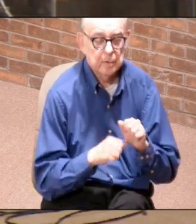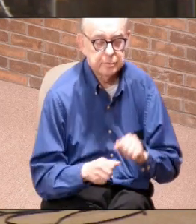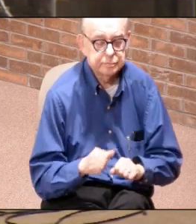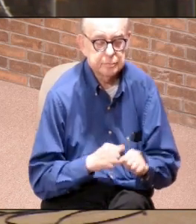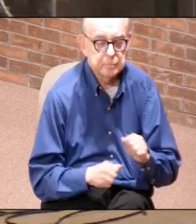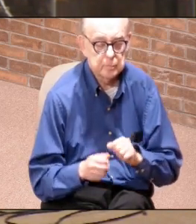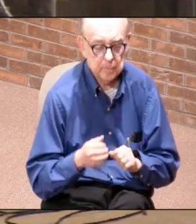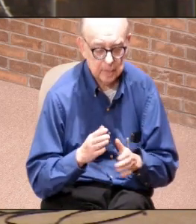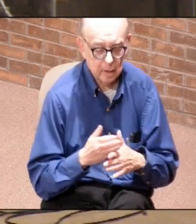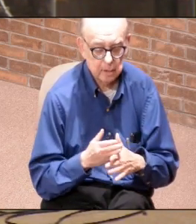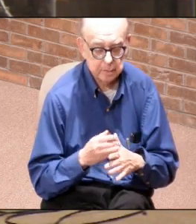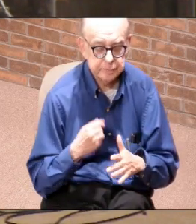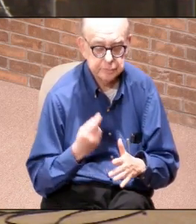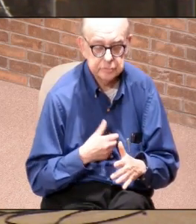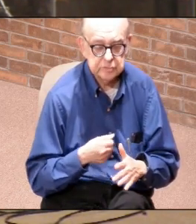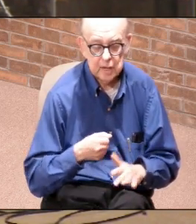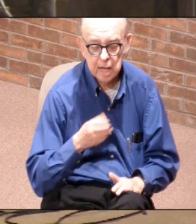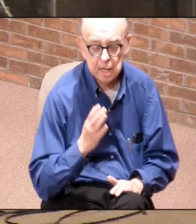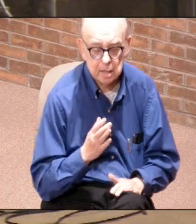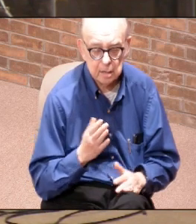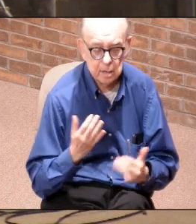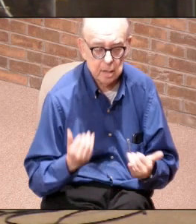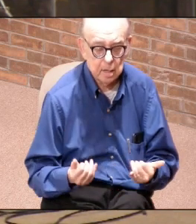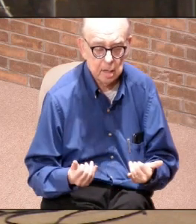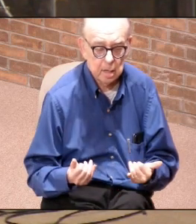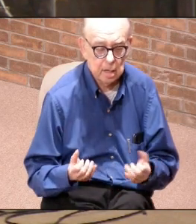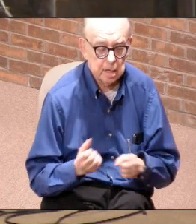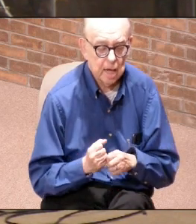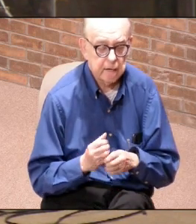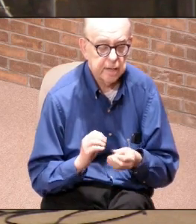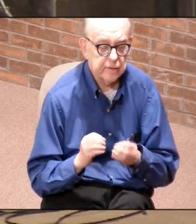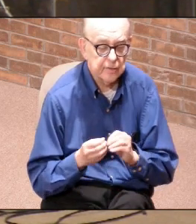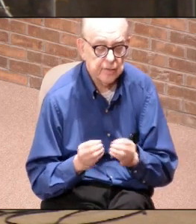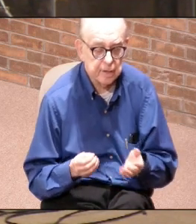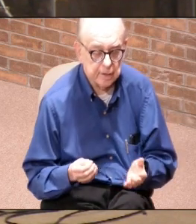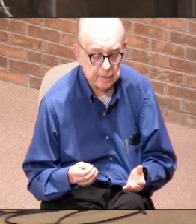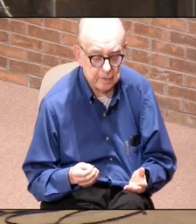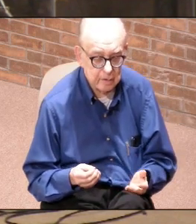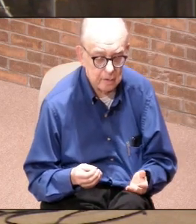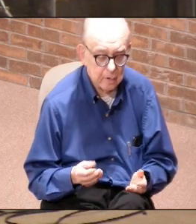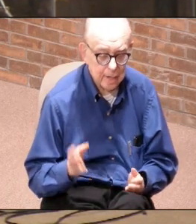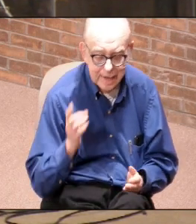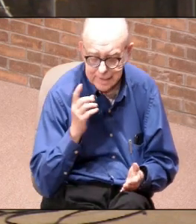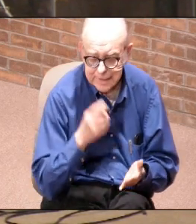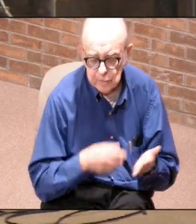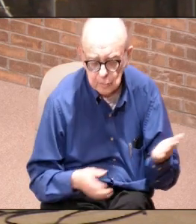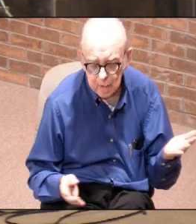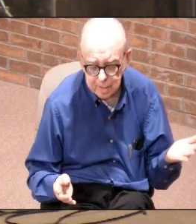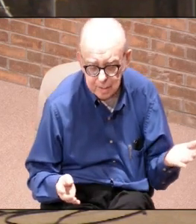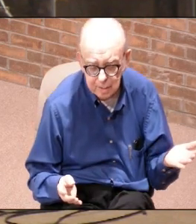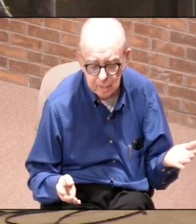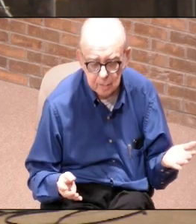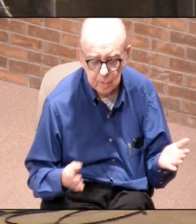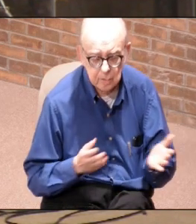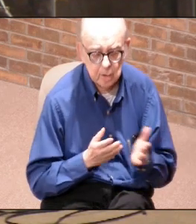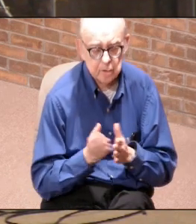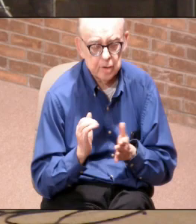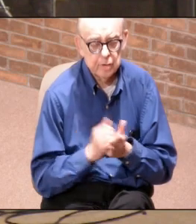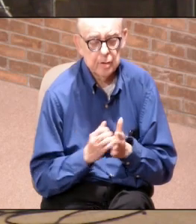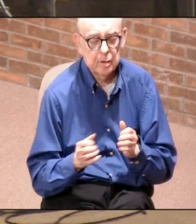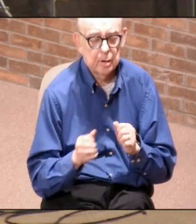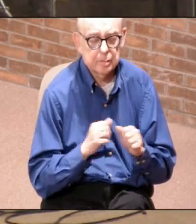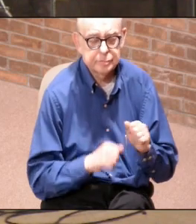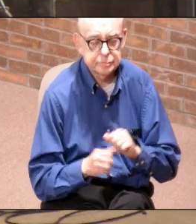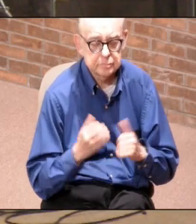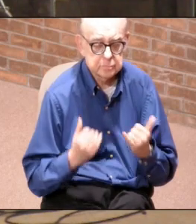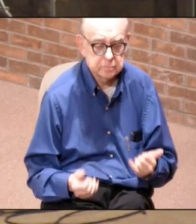relationship between us and God now gets mended. And guess what? Through that